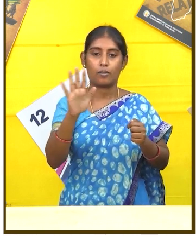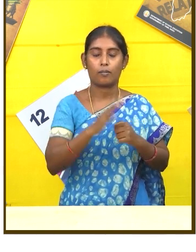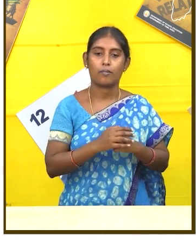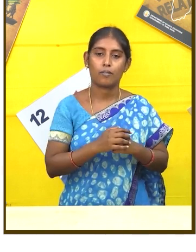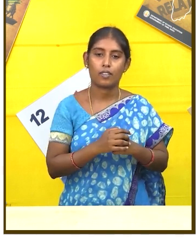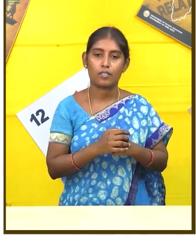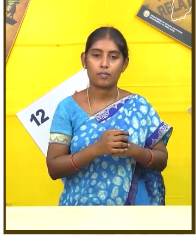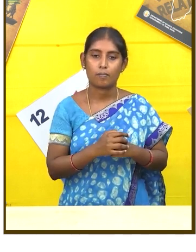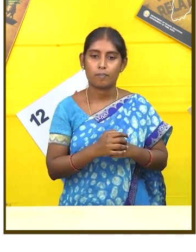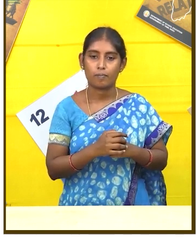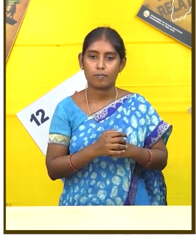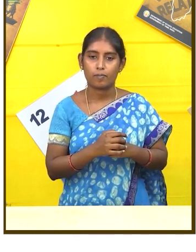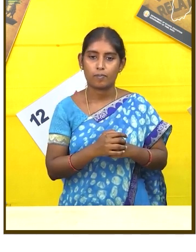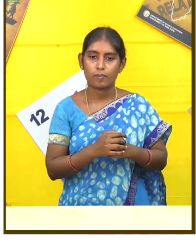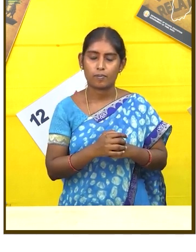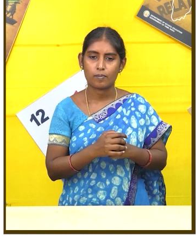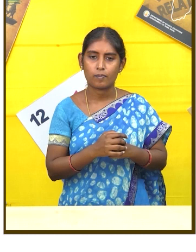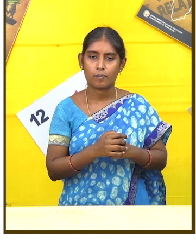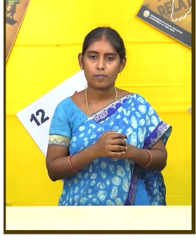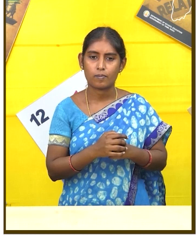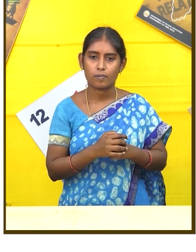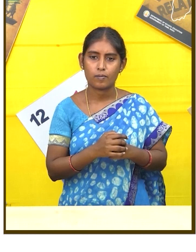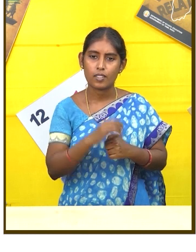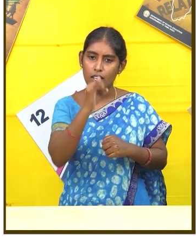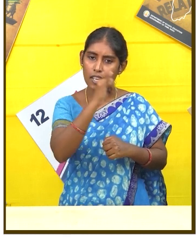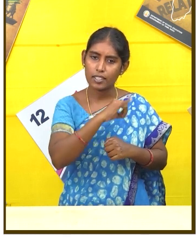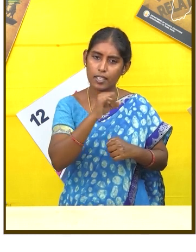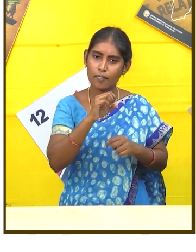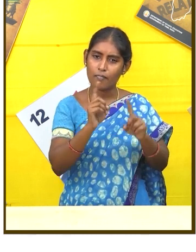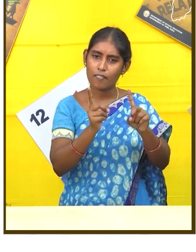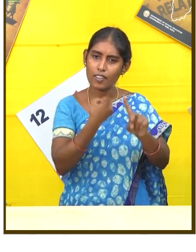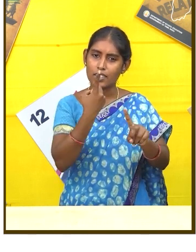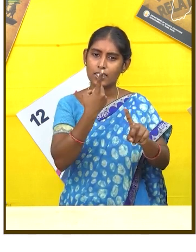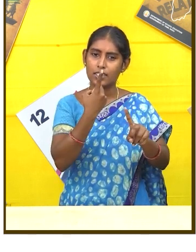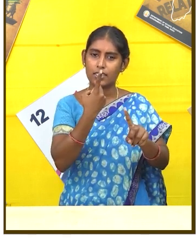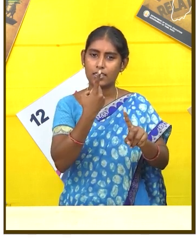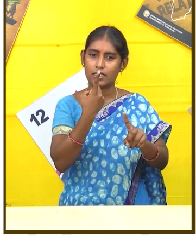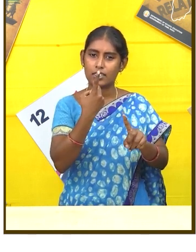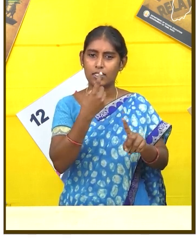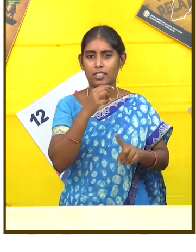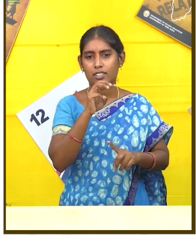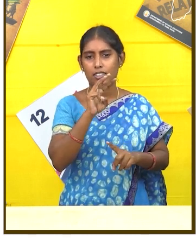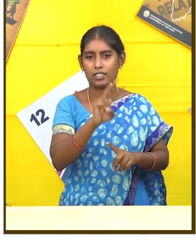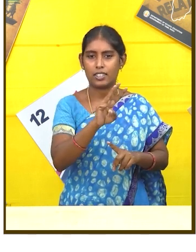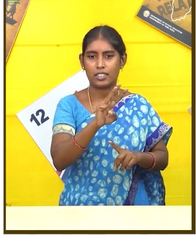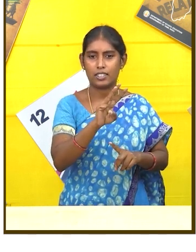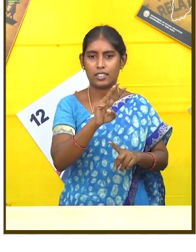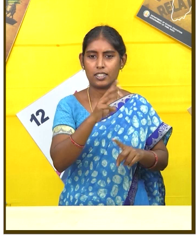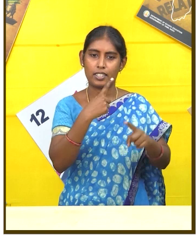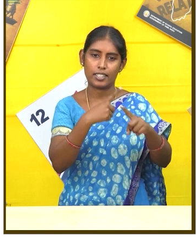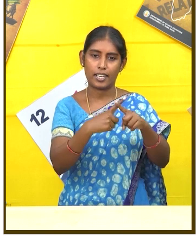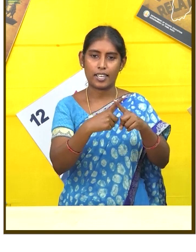the variables given in the equation 5. First one is 3x, it is plus 3x,